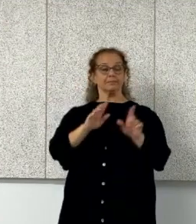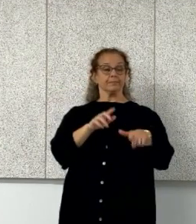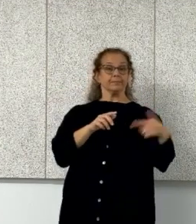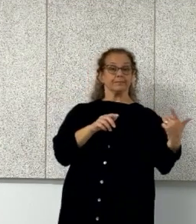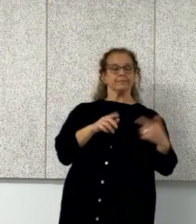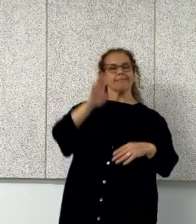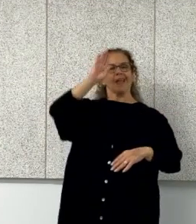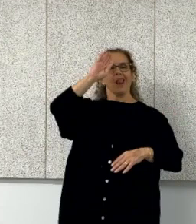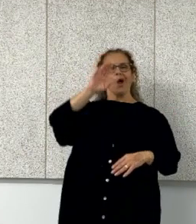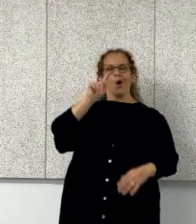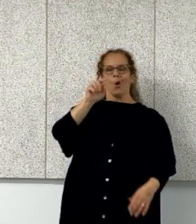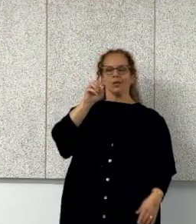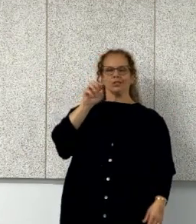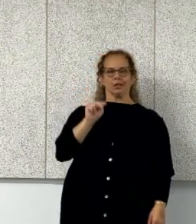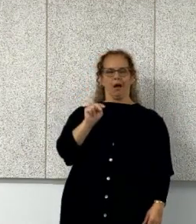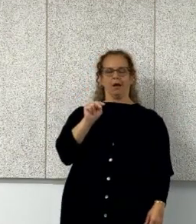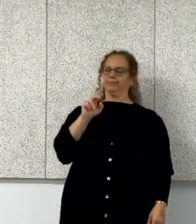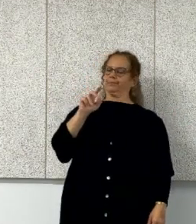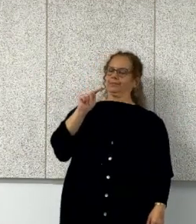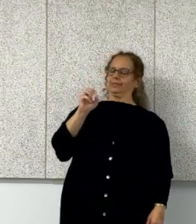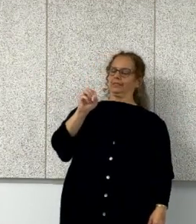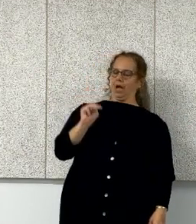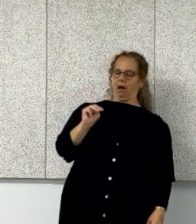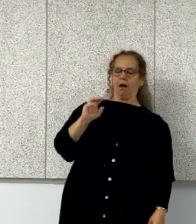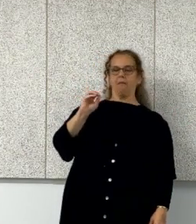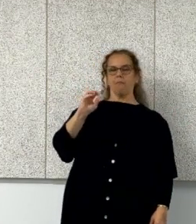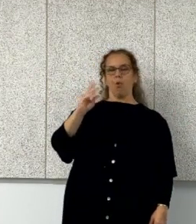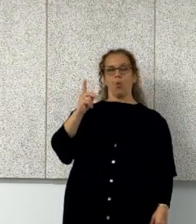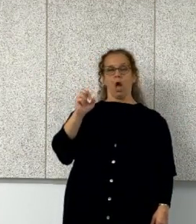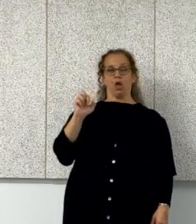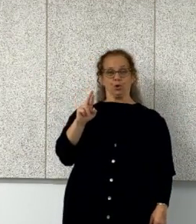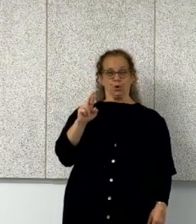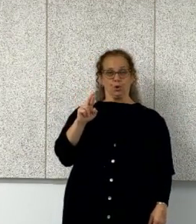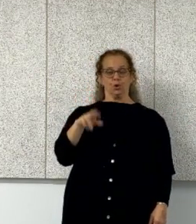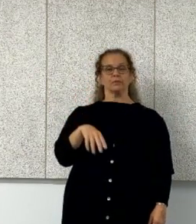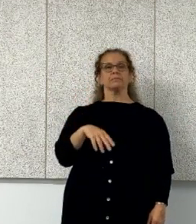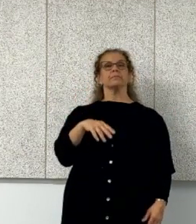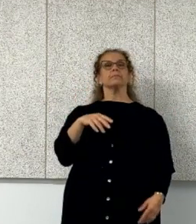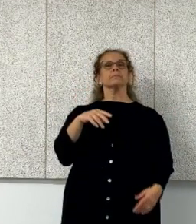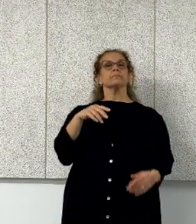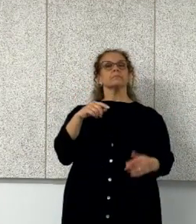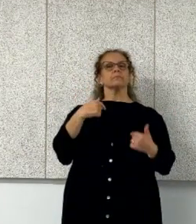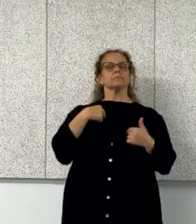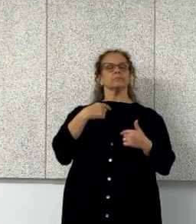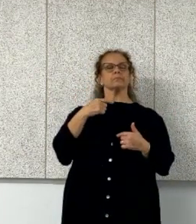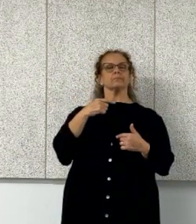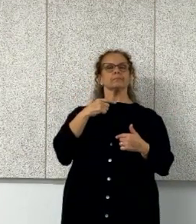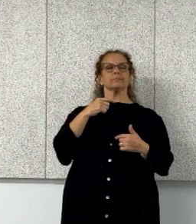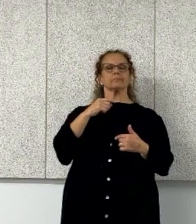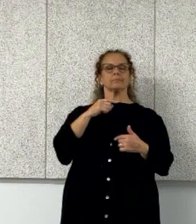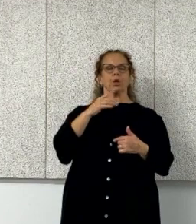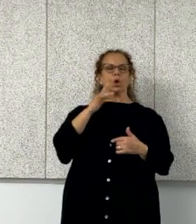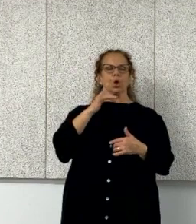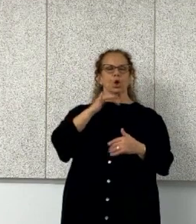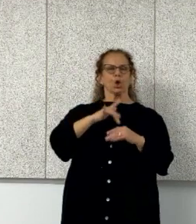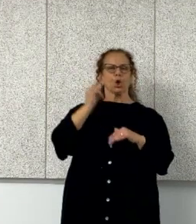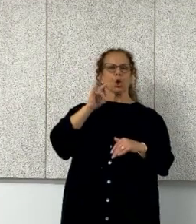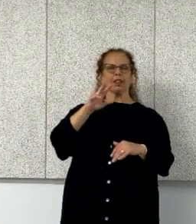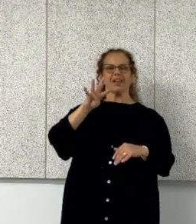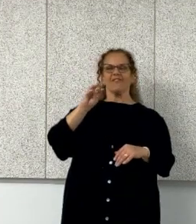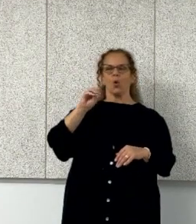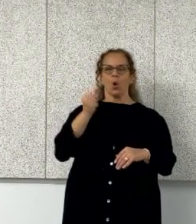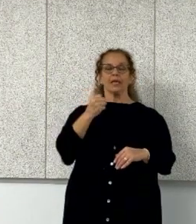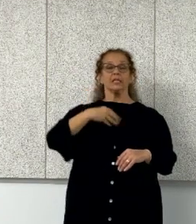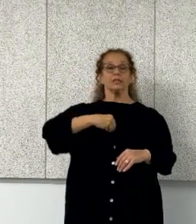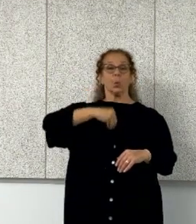Hi everyone, I'm Tom O'Connor. I use the he series. I am a early 40s white bald man who everybody thinks is much older than